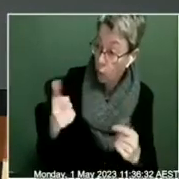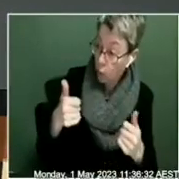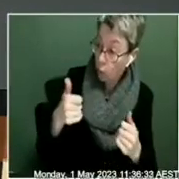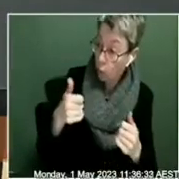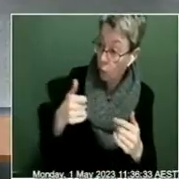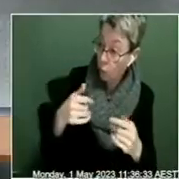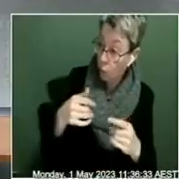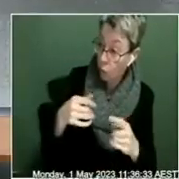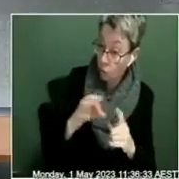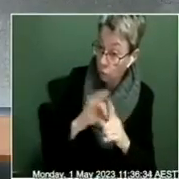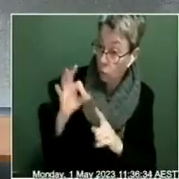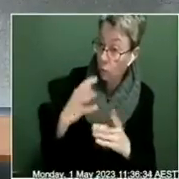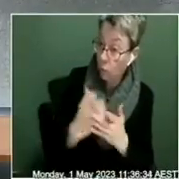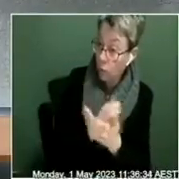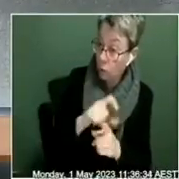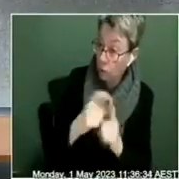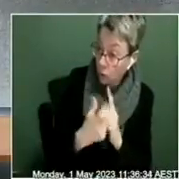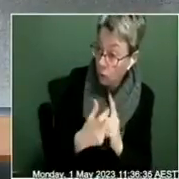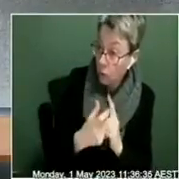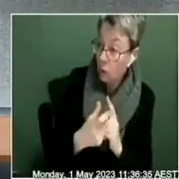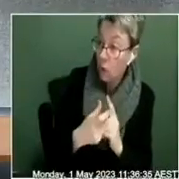the point you're making. Thank you. Thanks.